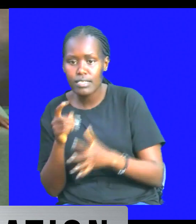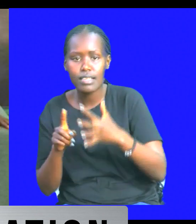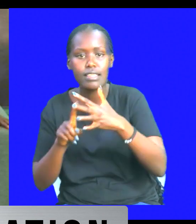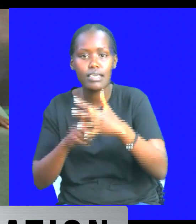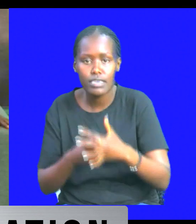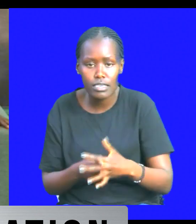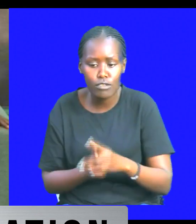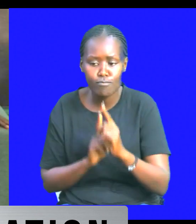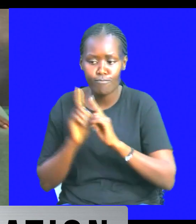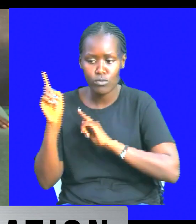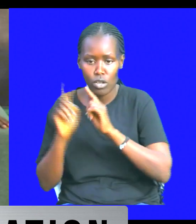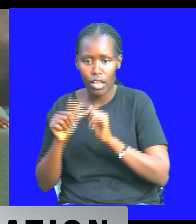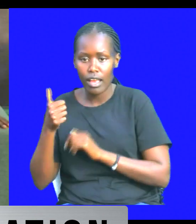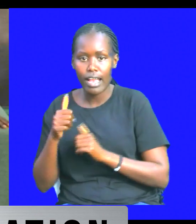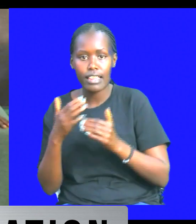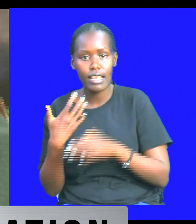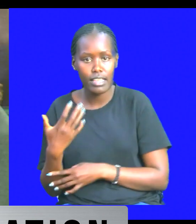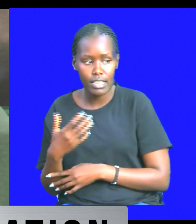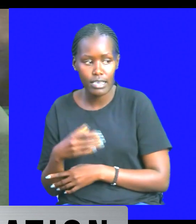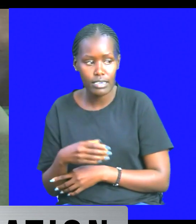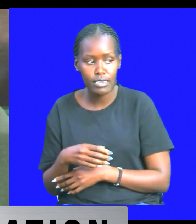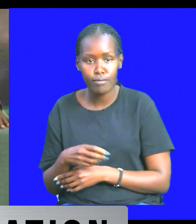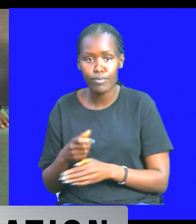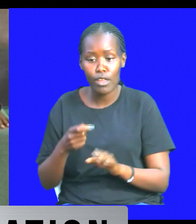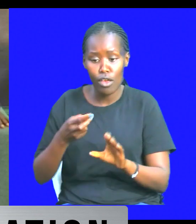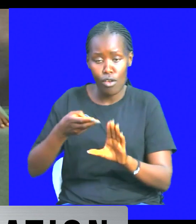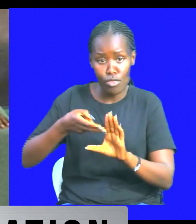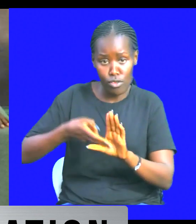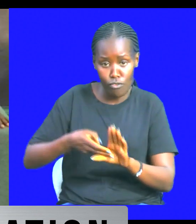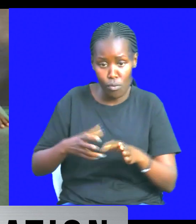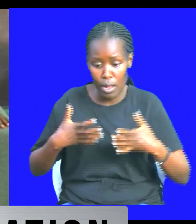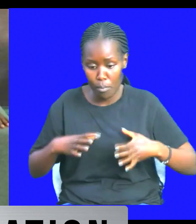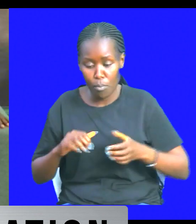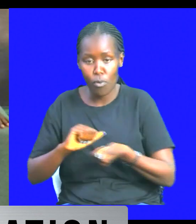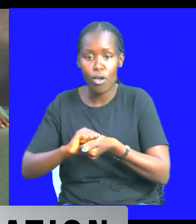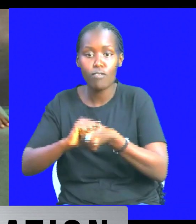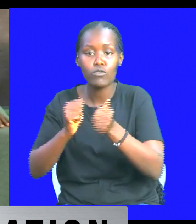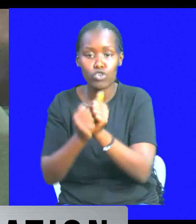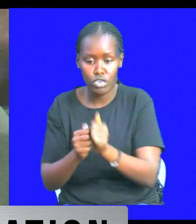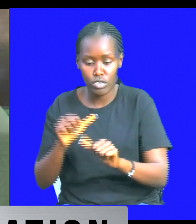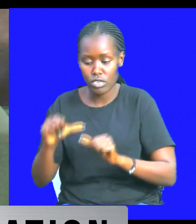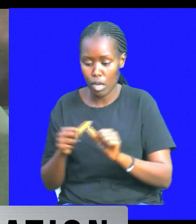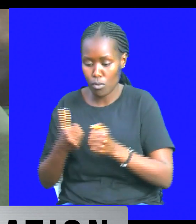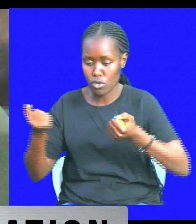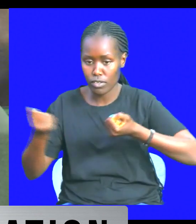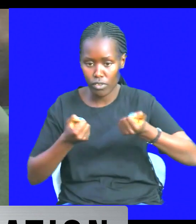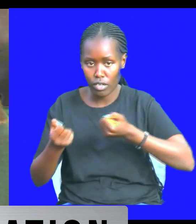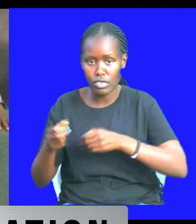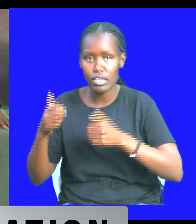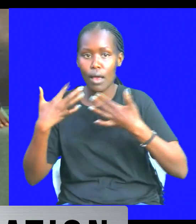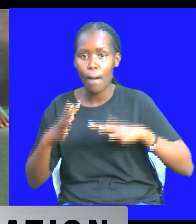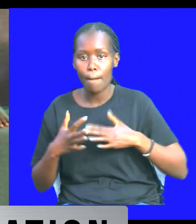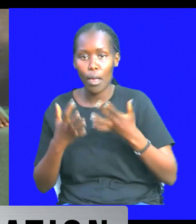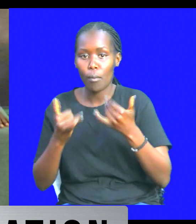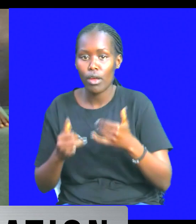things. You've heard that the fuel, people have changed their behavior in vehicles. And people are now using other means